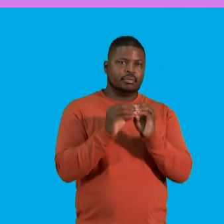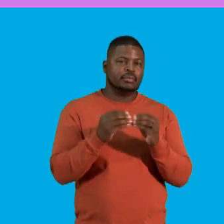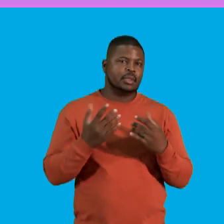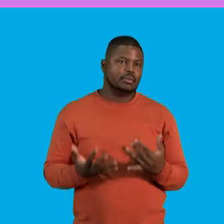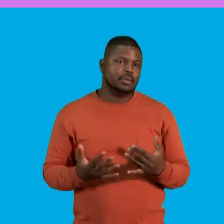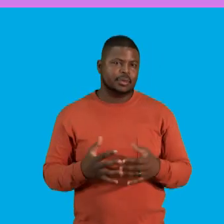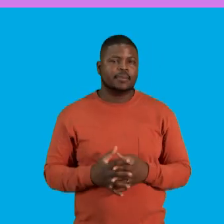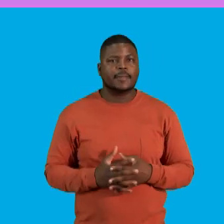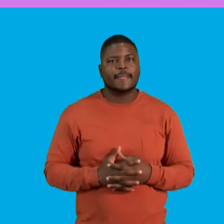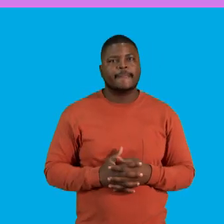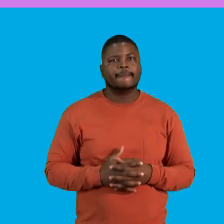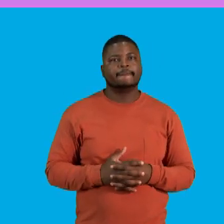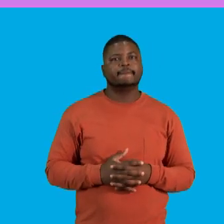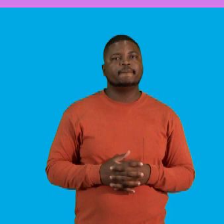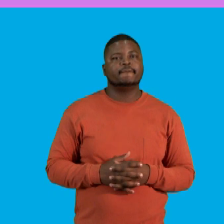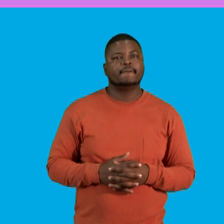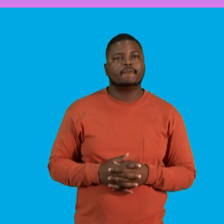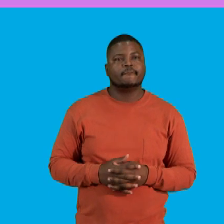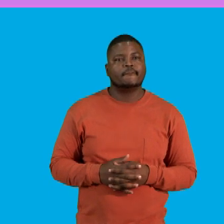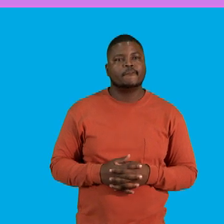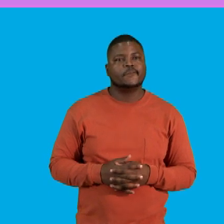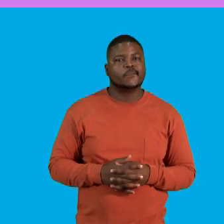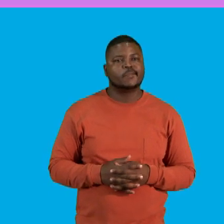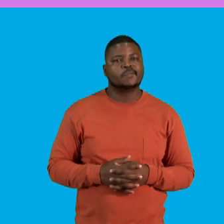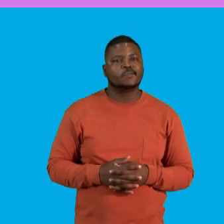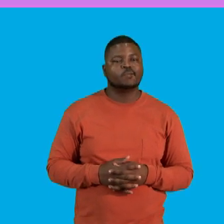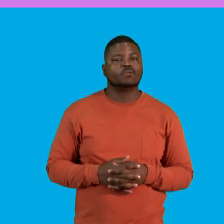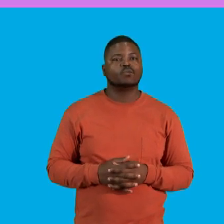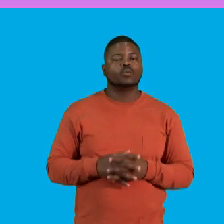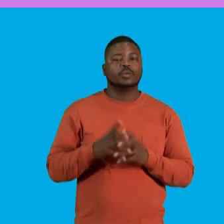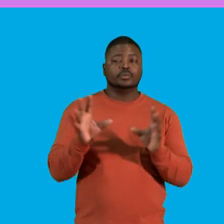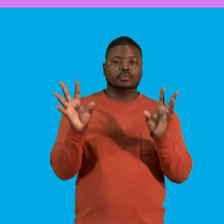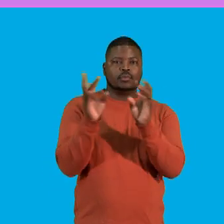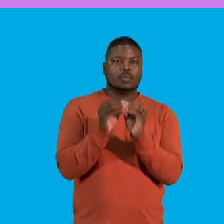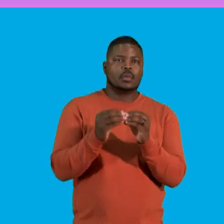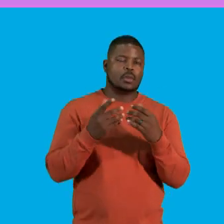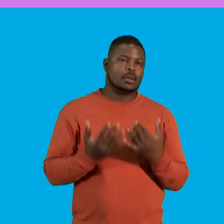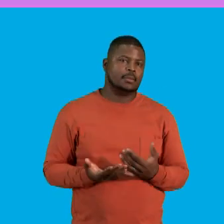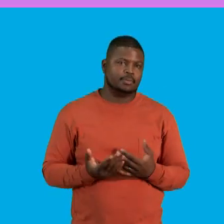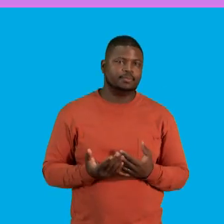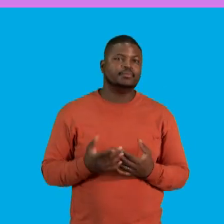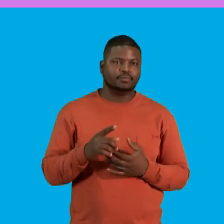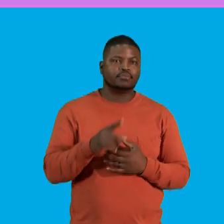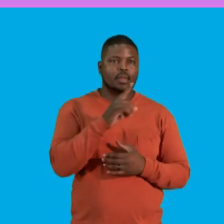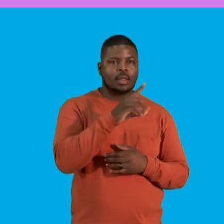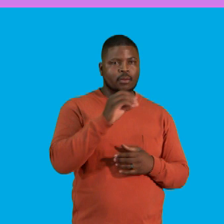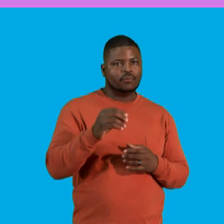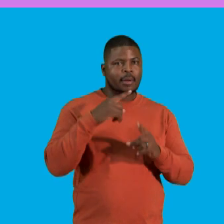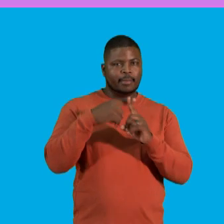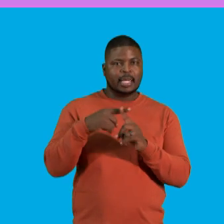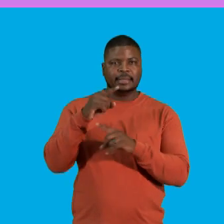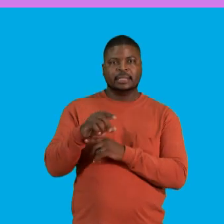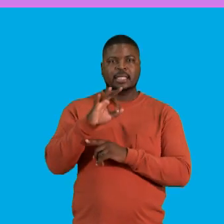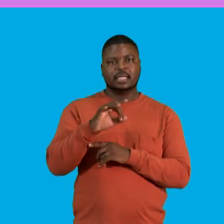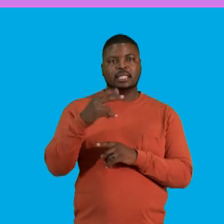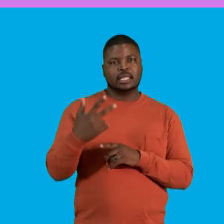say that amount, okay, we say 100 Rand, sorry, plus 38 Rand 25 cents. I hope you are